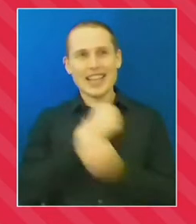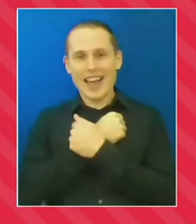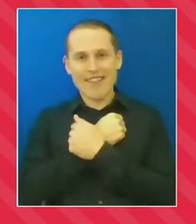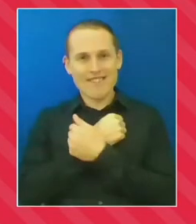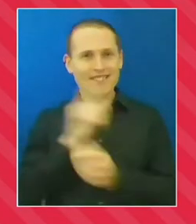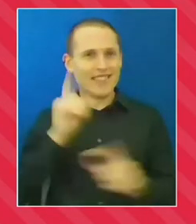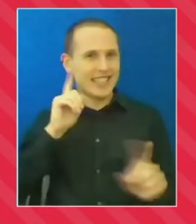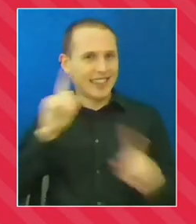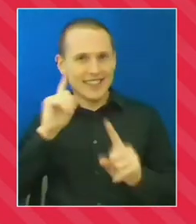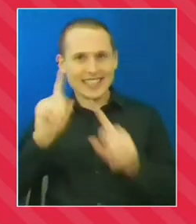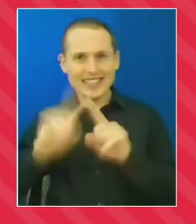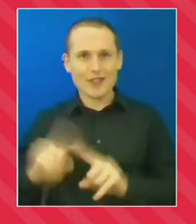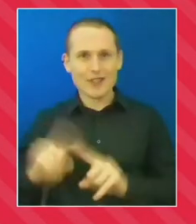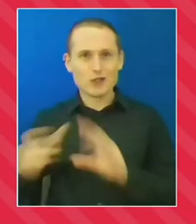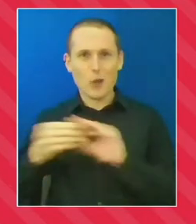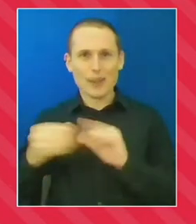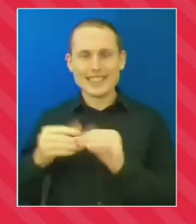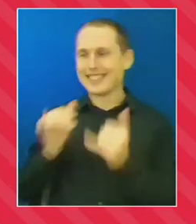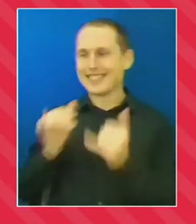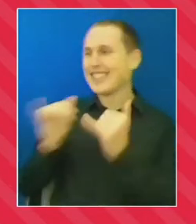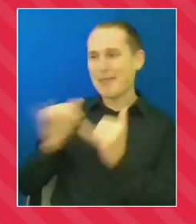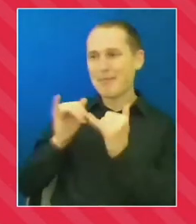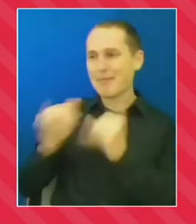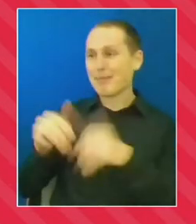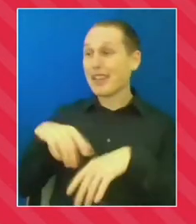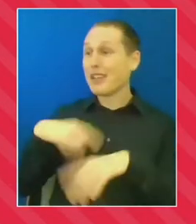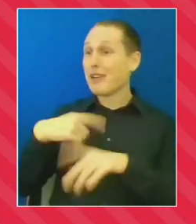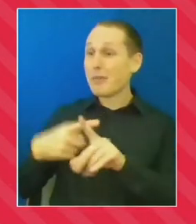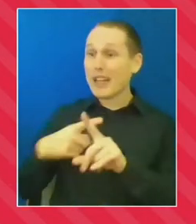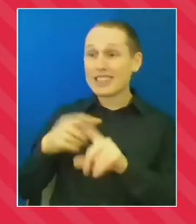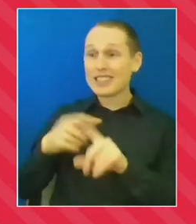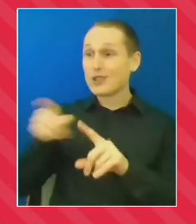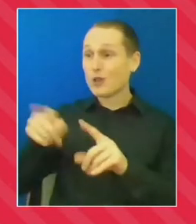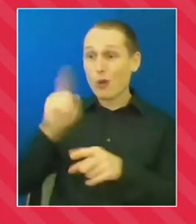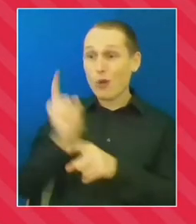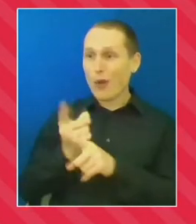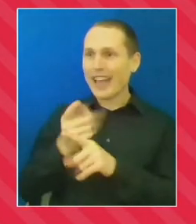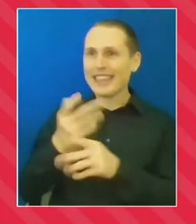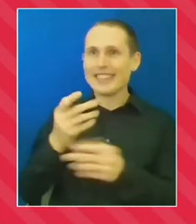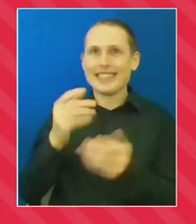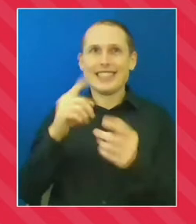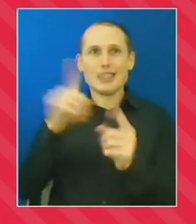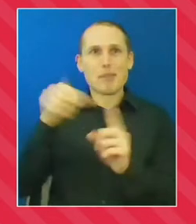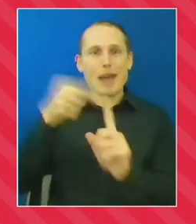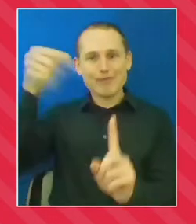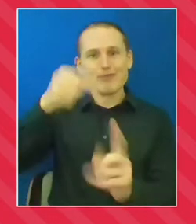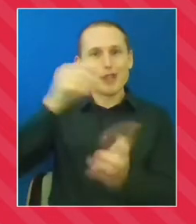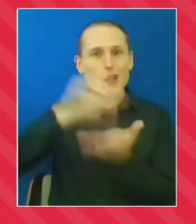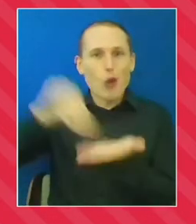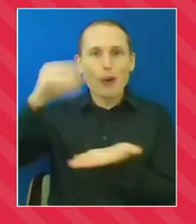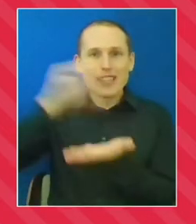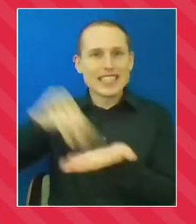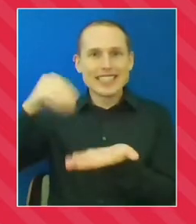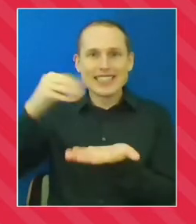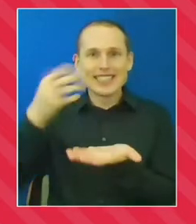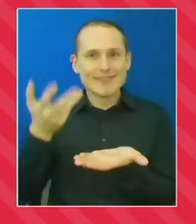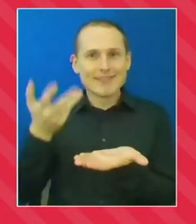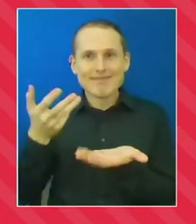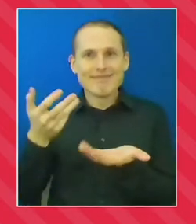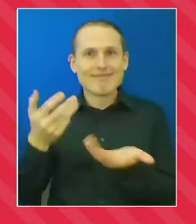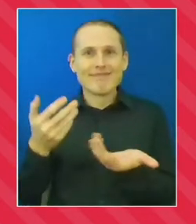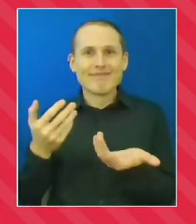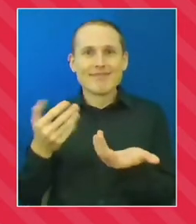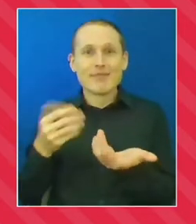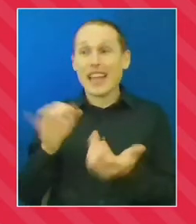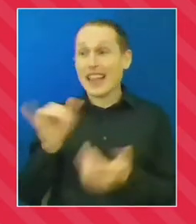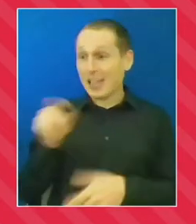me too. Mm-hmm. And, you know, learning, you're so right. It's just learning. You learn these things. And as you know better than